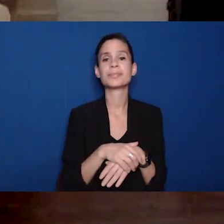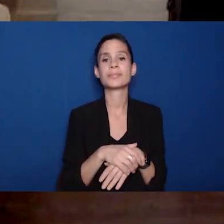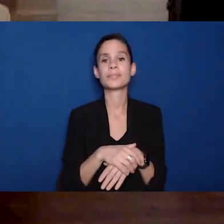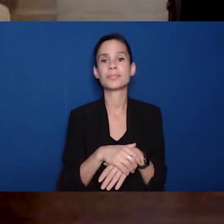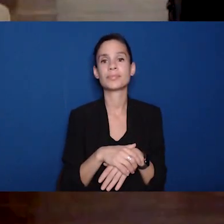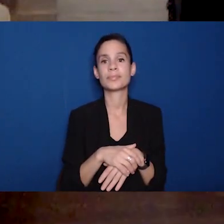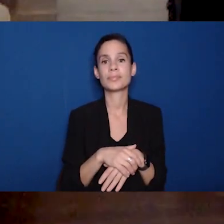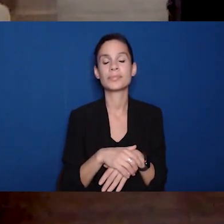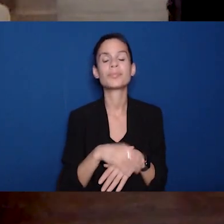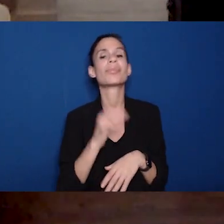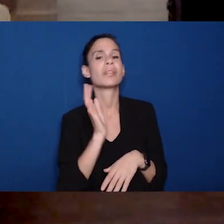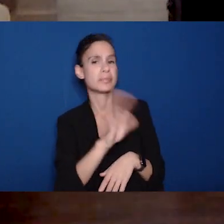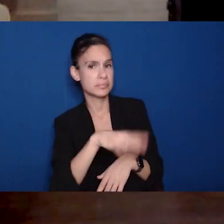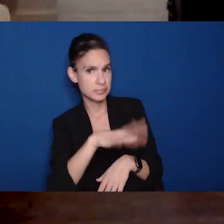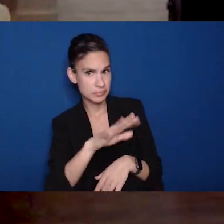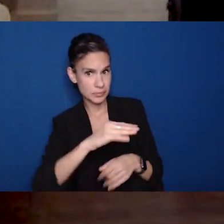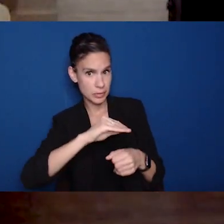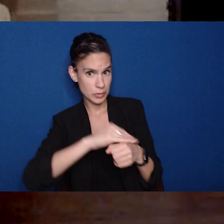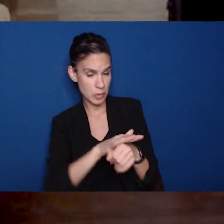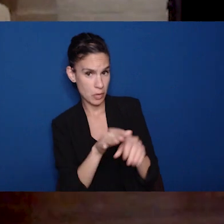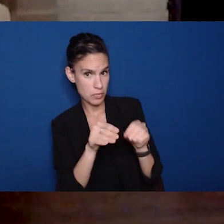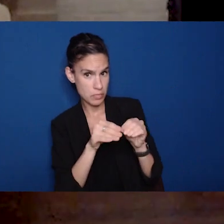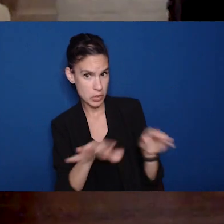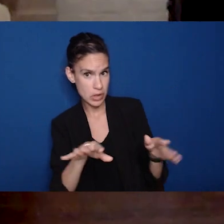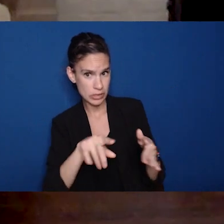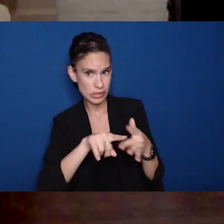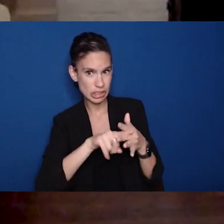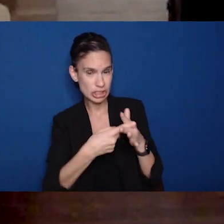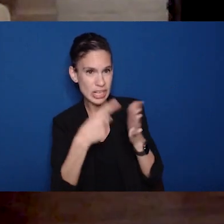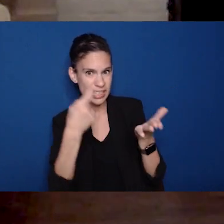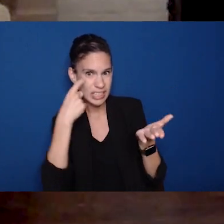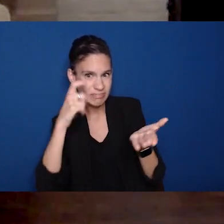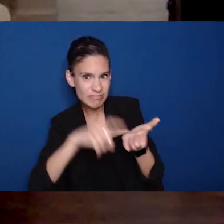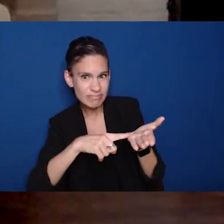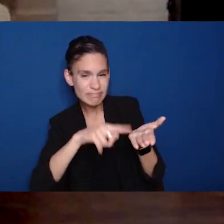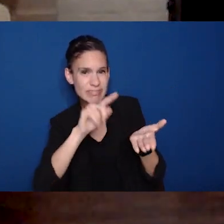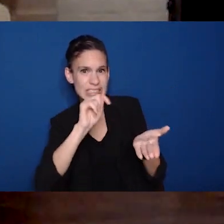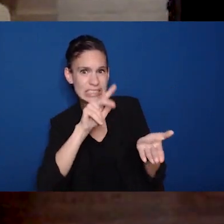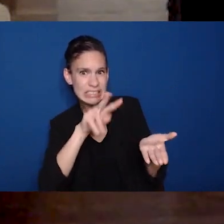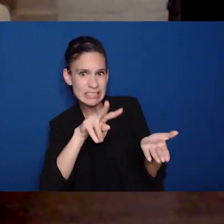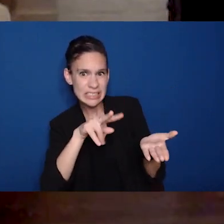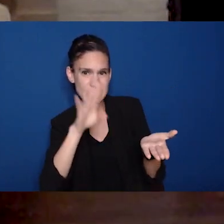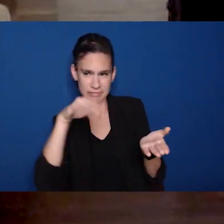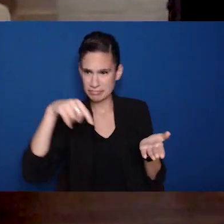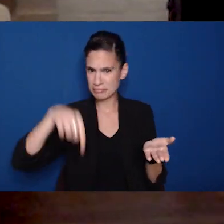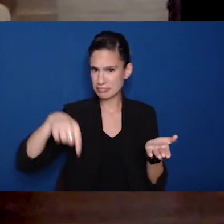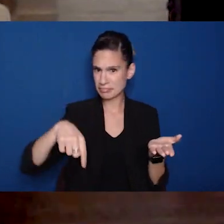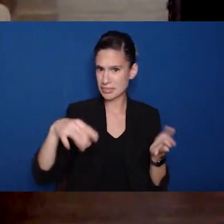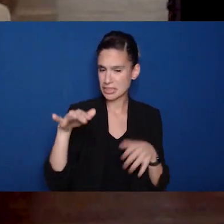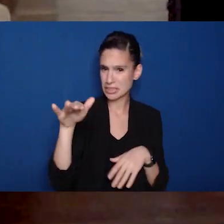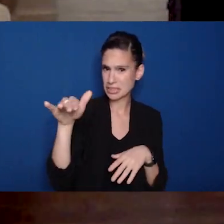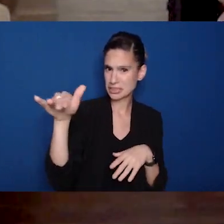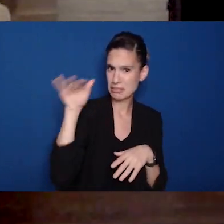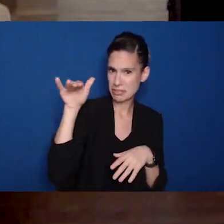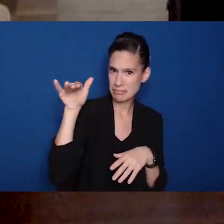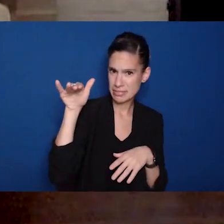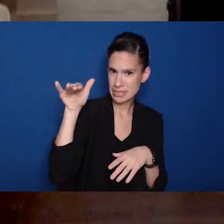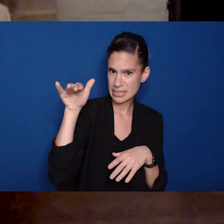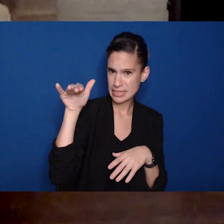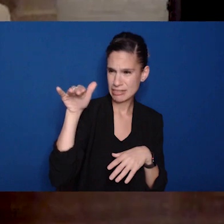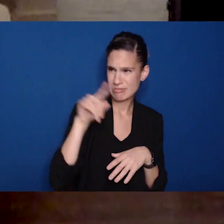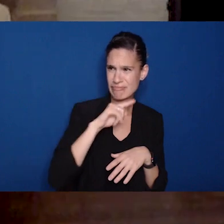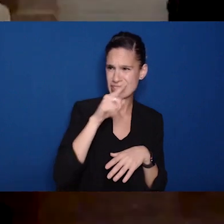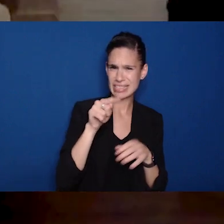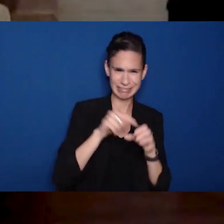thoughts when COVID-19 first got into media? I mean, Zimbabwe is quite a far stretch